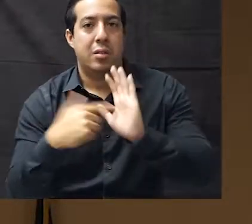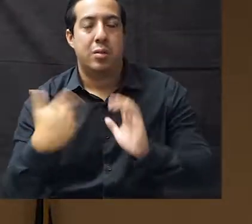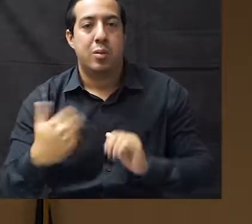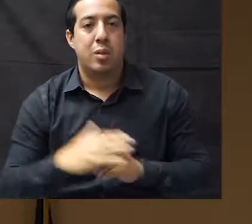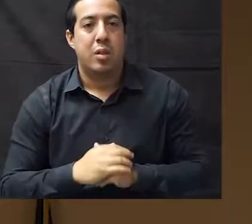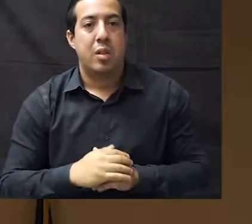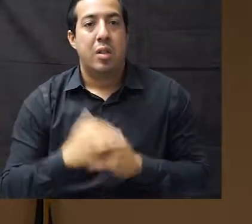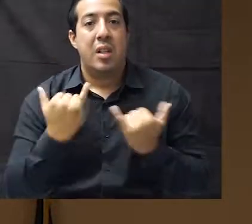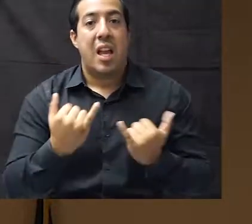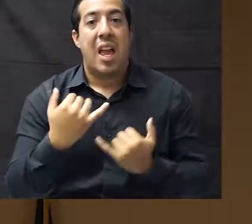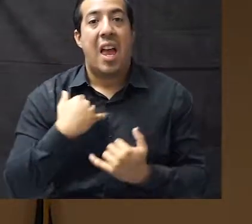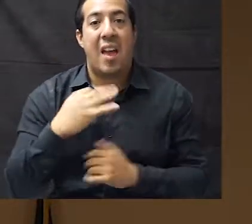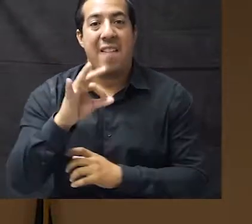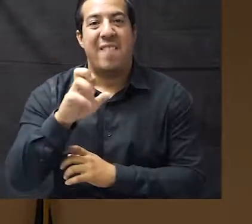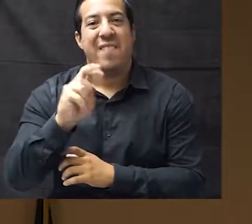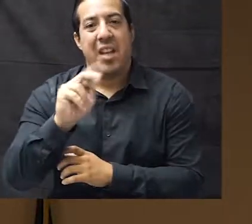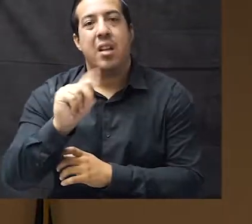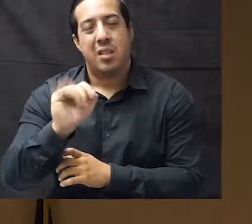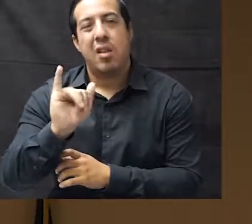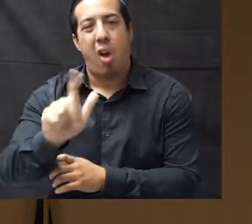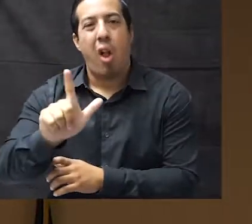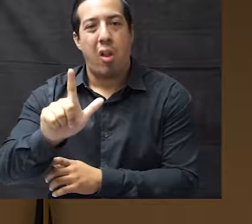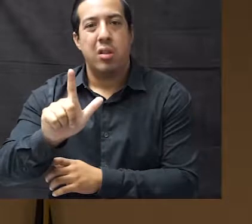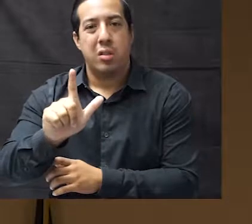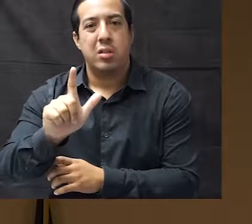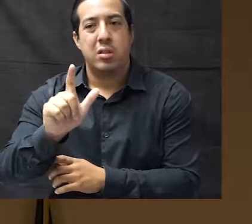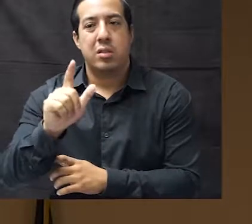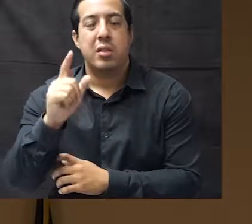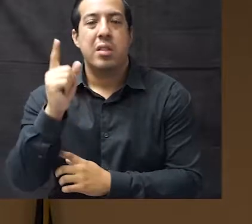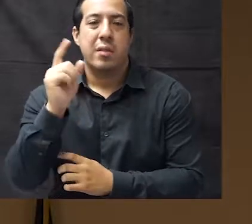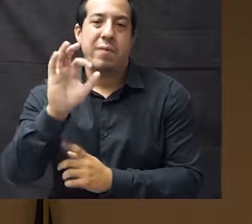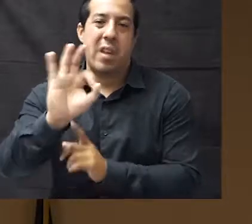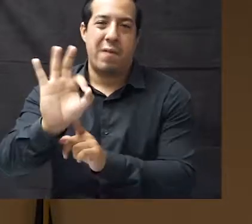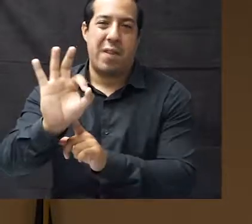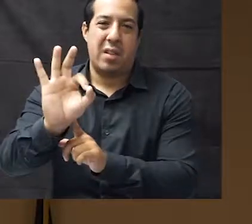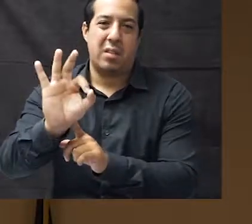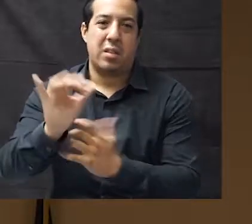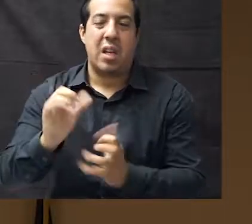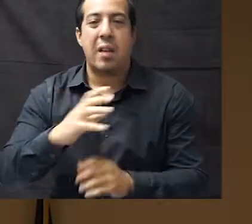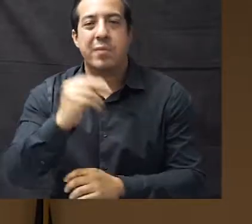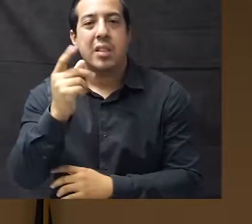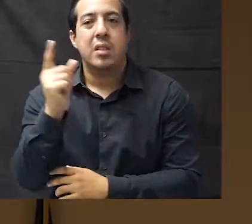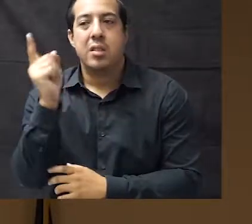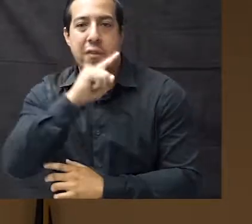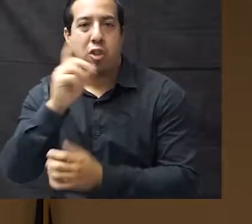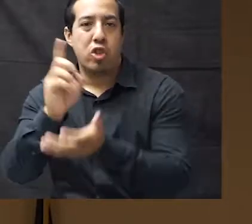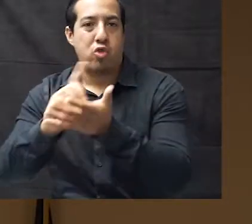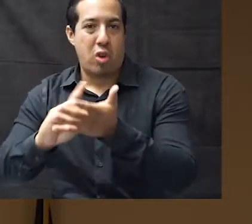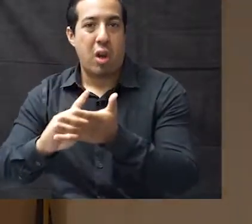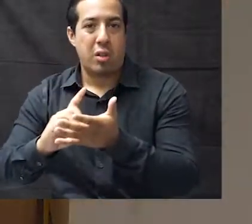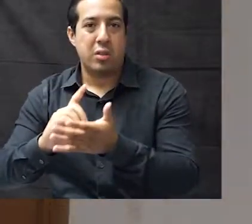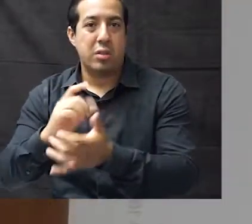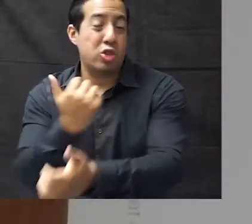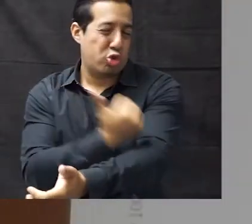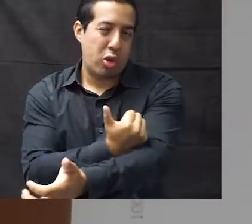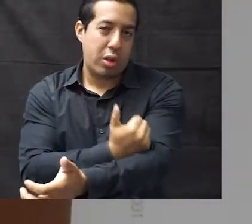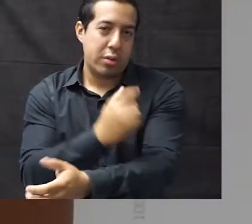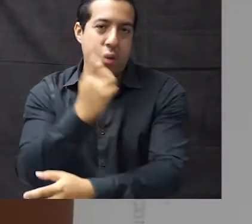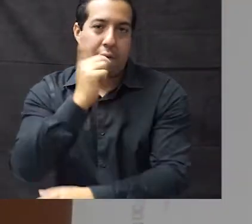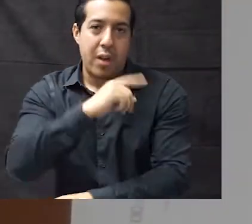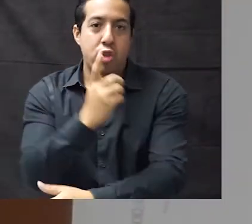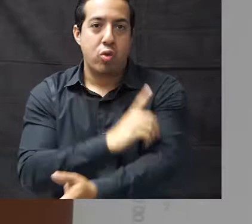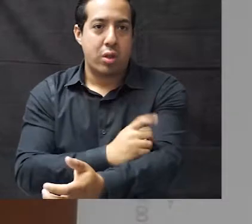The red line is fentanyl and synthetic drugs, stuff I'm talking about here tonight. And that red line is going